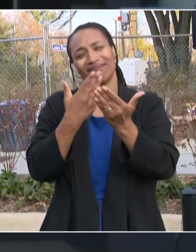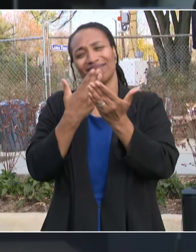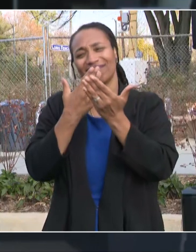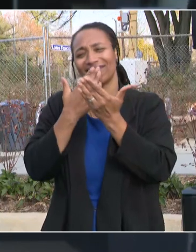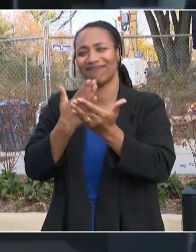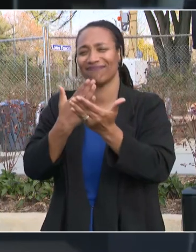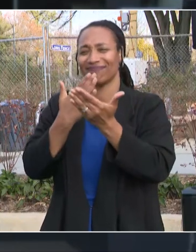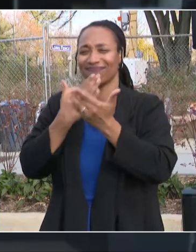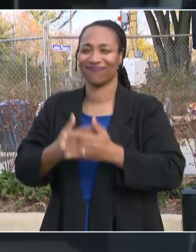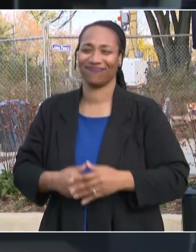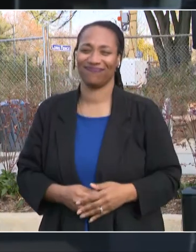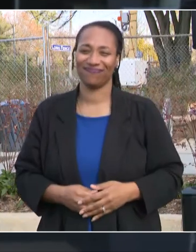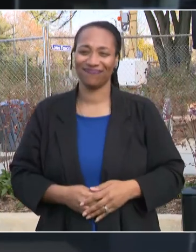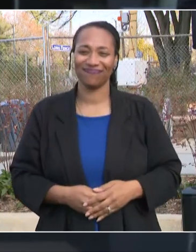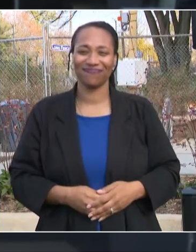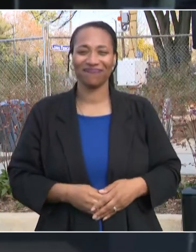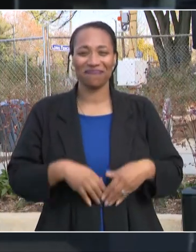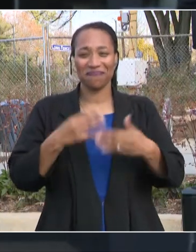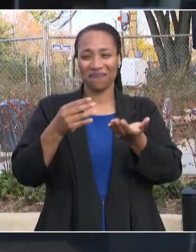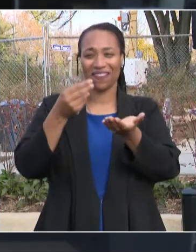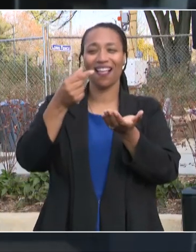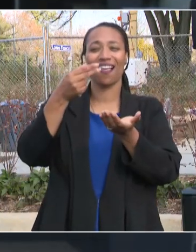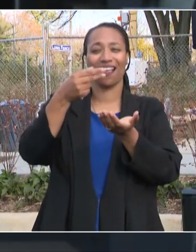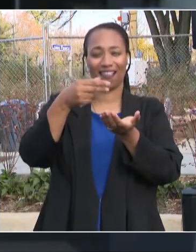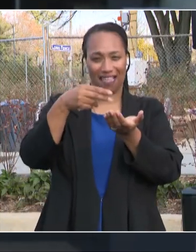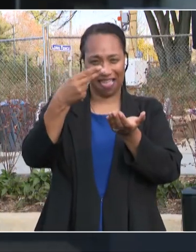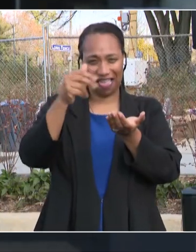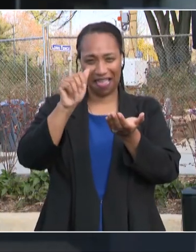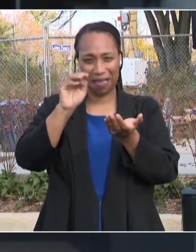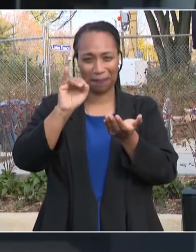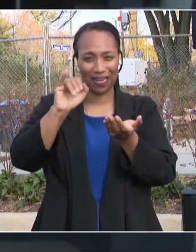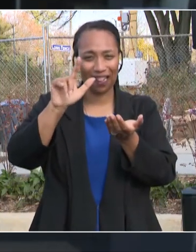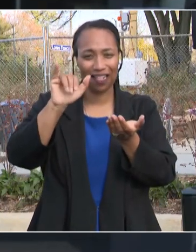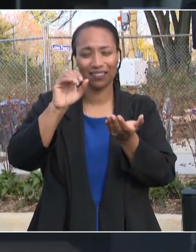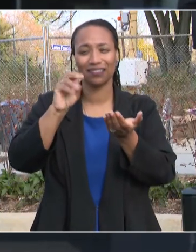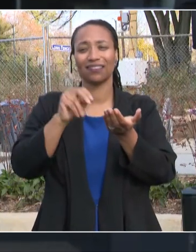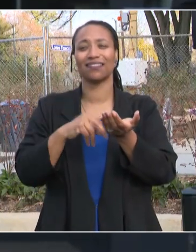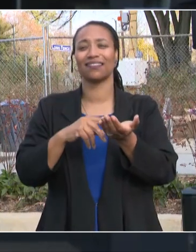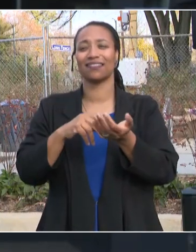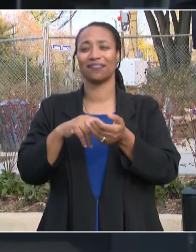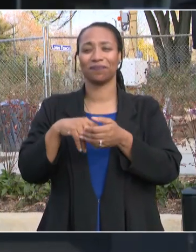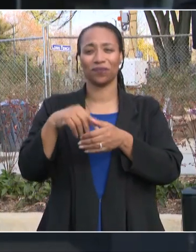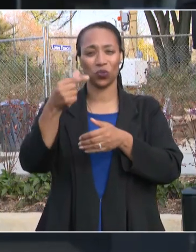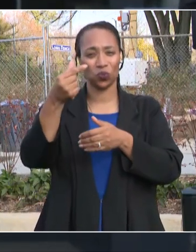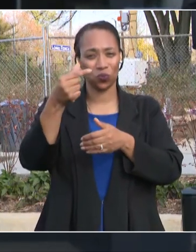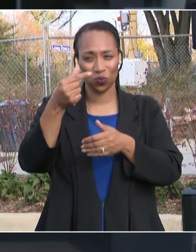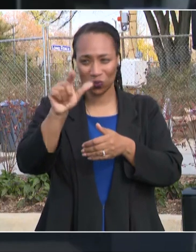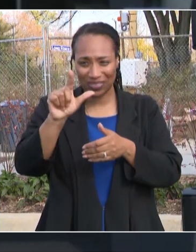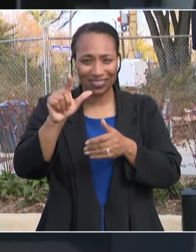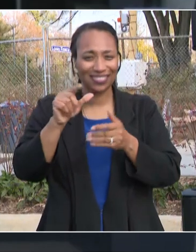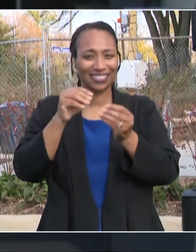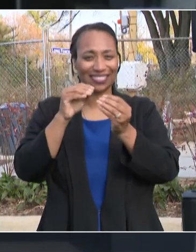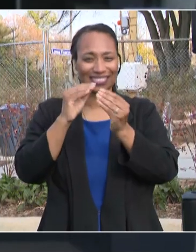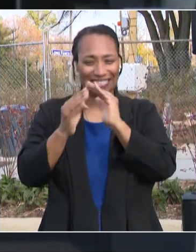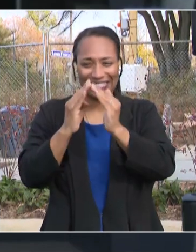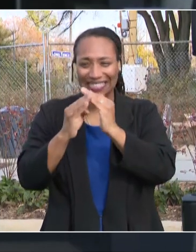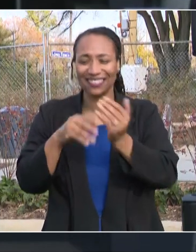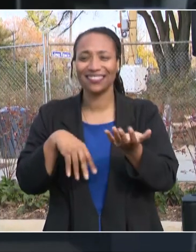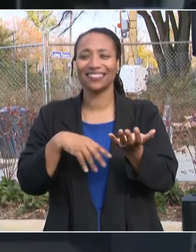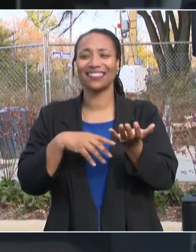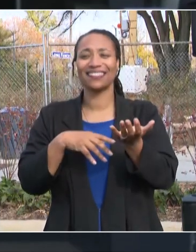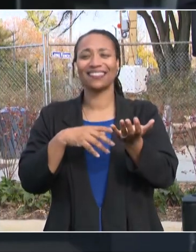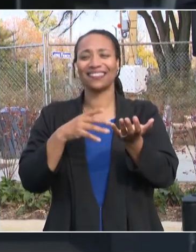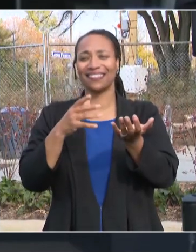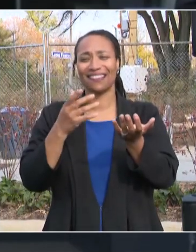of the subcontractors for constructing both buildings and the infrastructure that supports them. Thank you to our